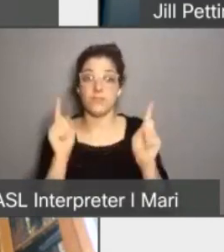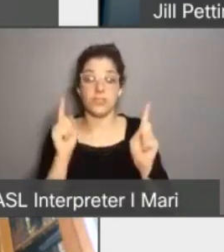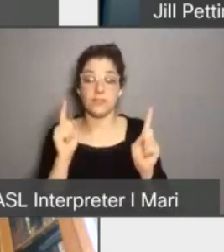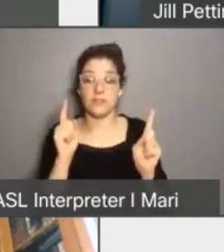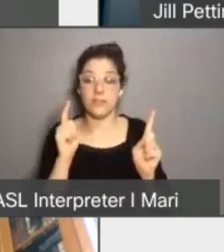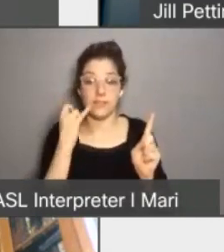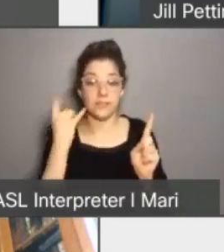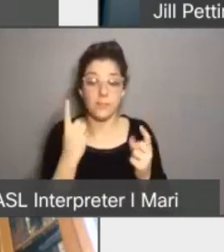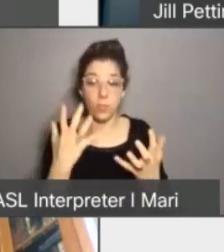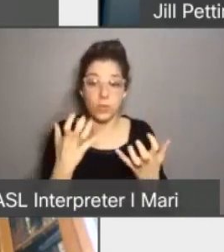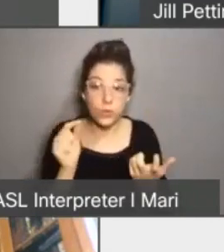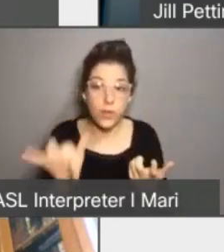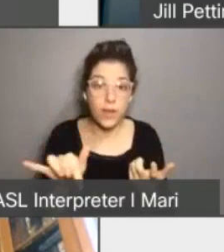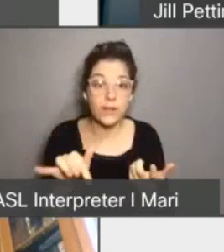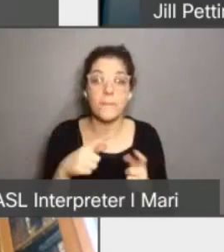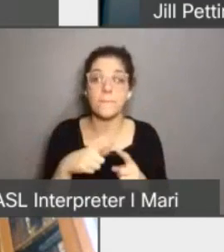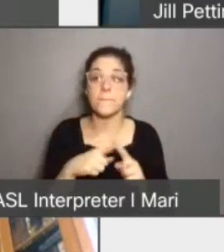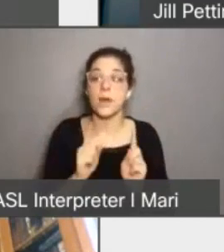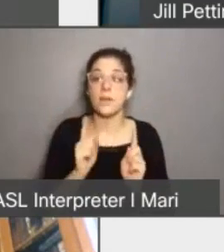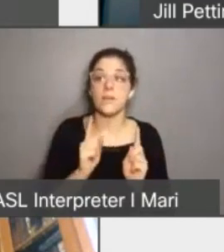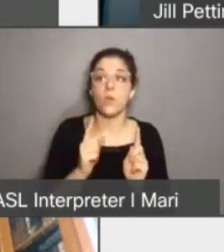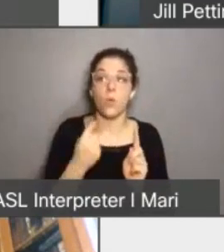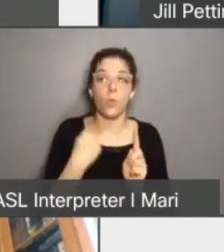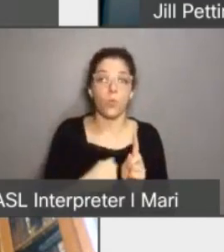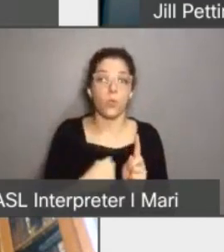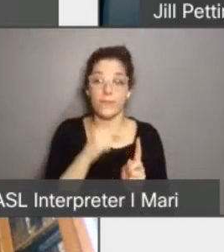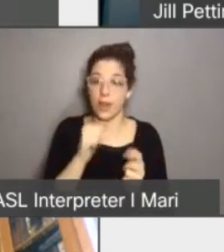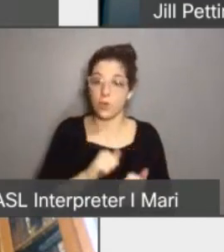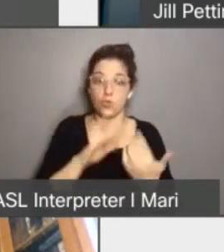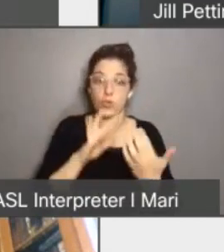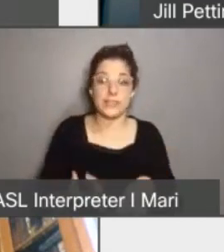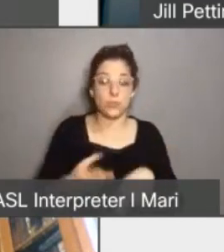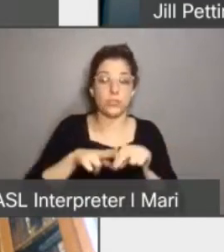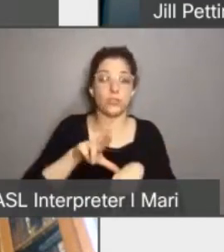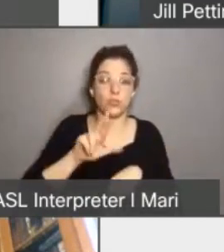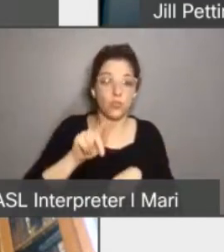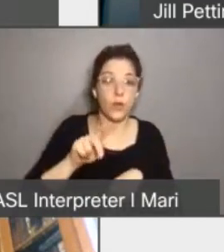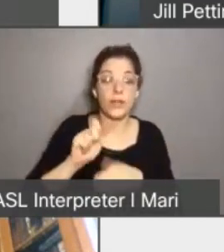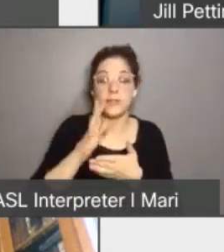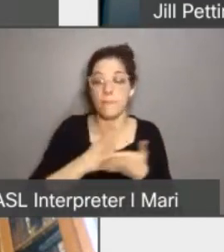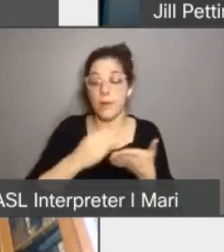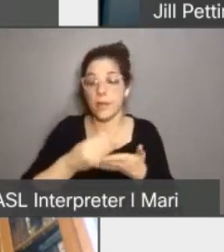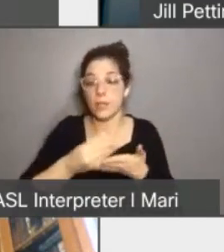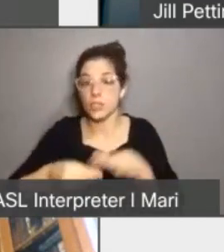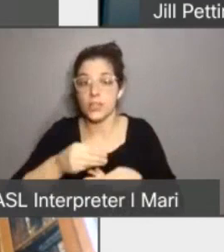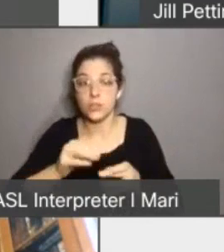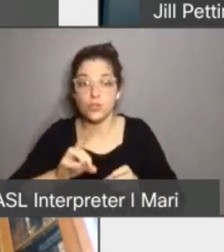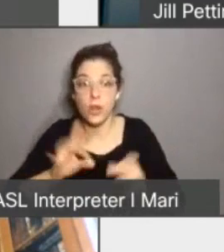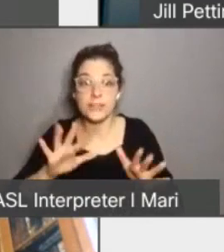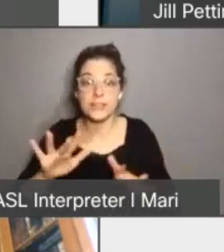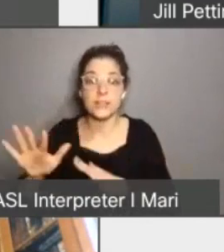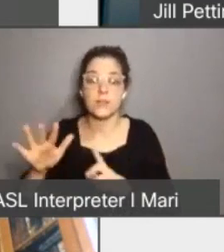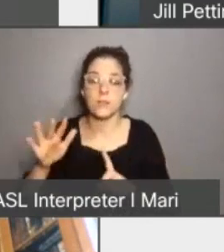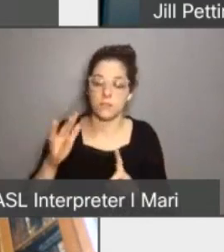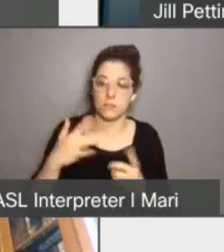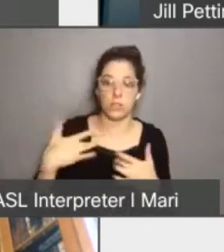if somebody wants to do that. But the fact that we haven't addressed the increasing rates and budget crisis and everything else is of